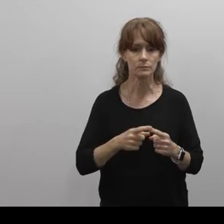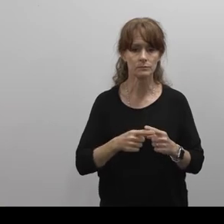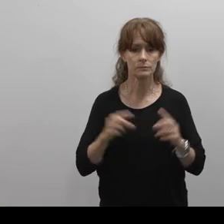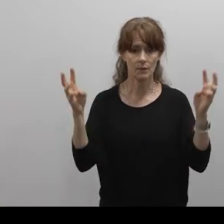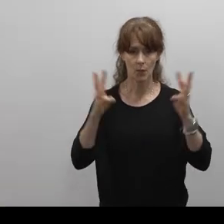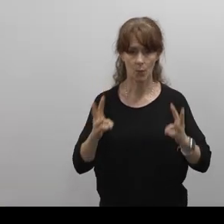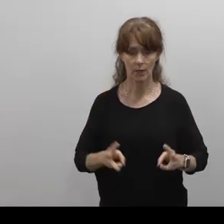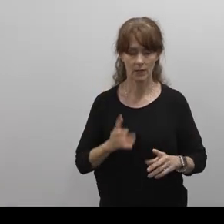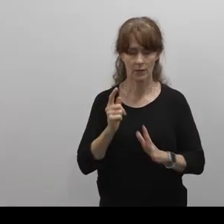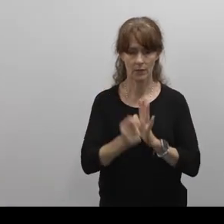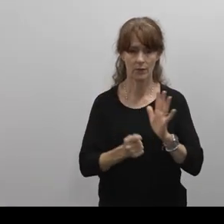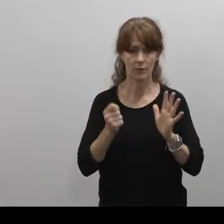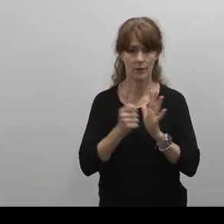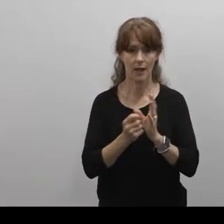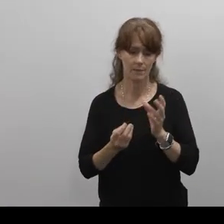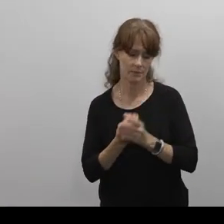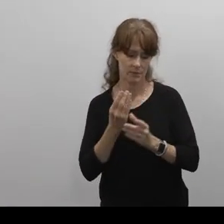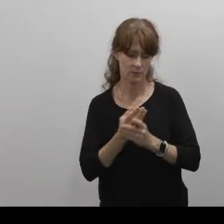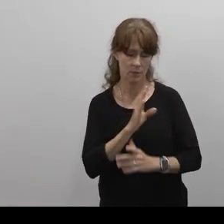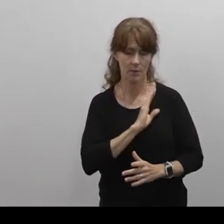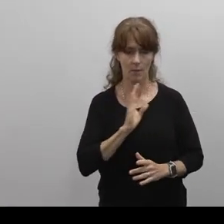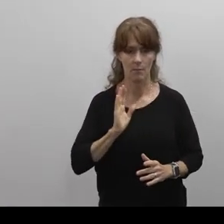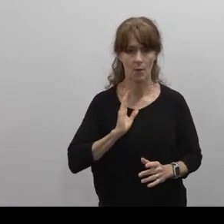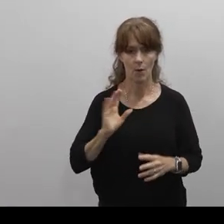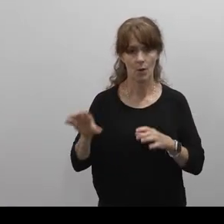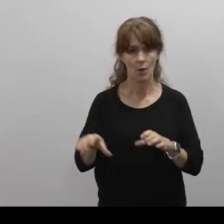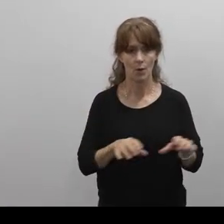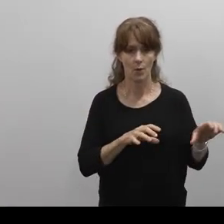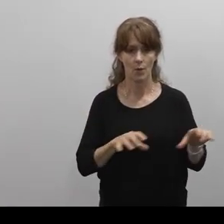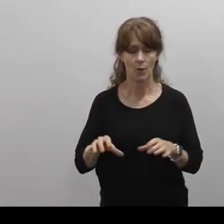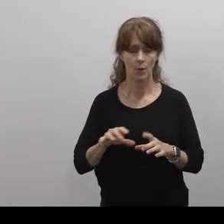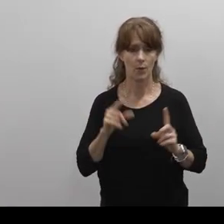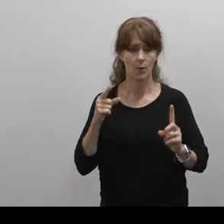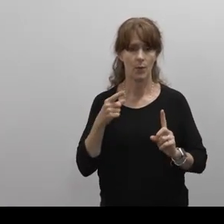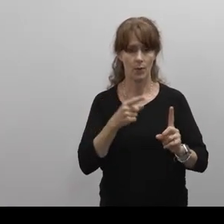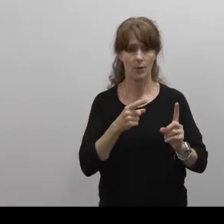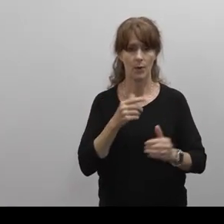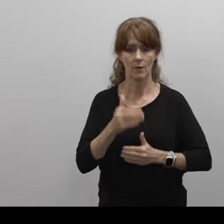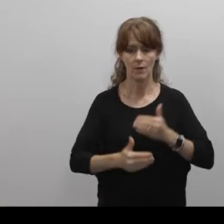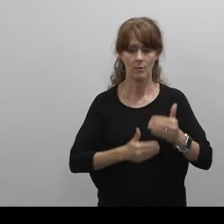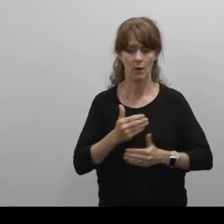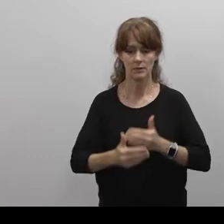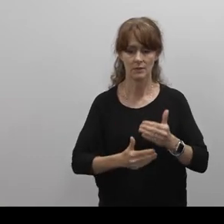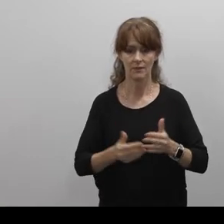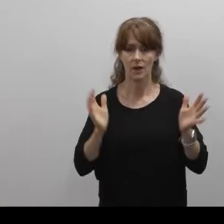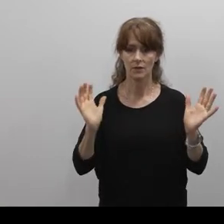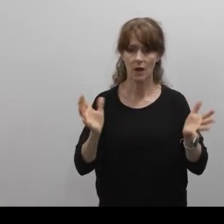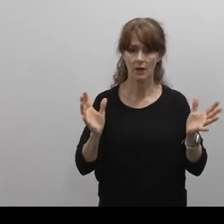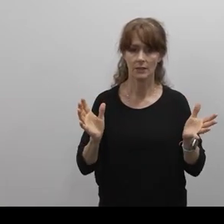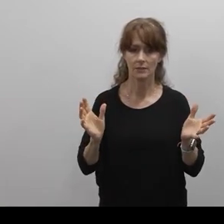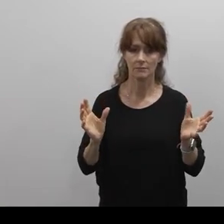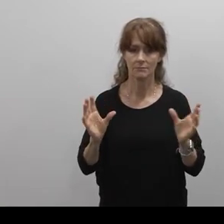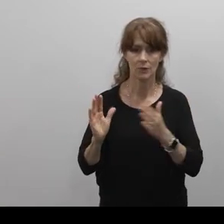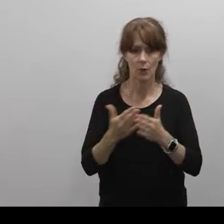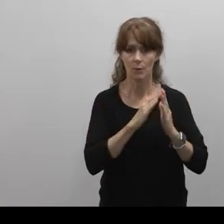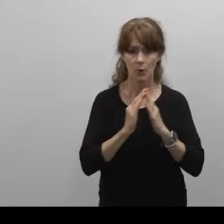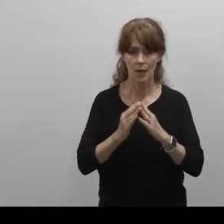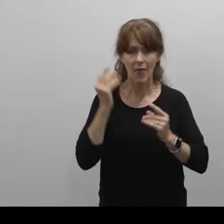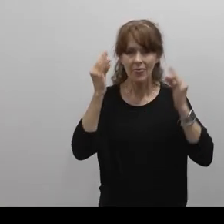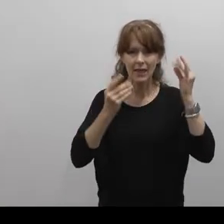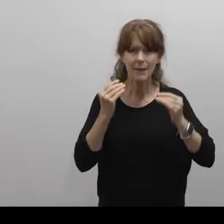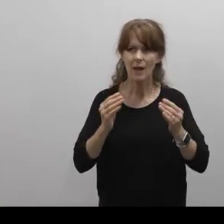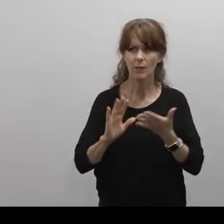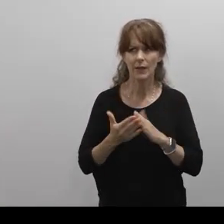months and into the spring, the board engaged in a very intentional process of talking to the community and thinking about what